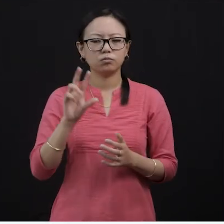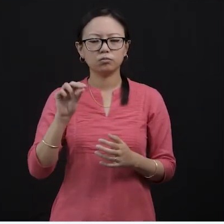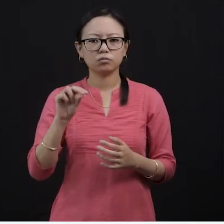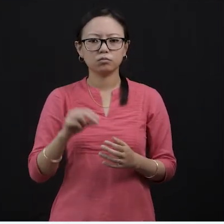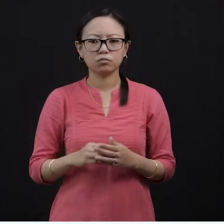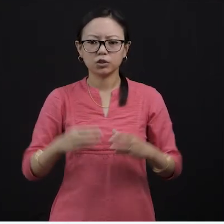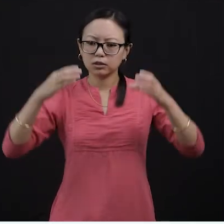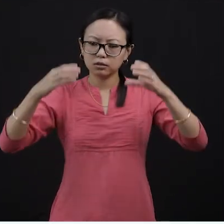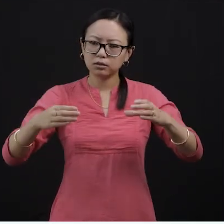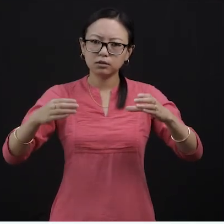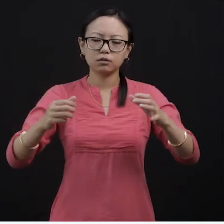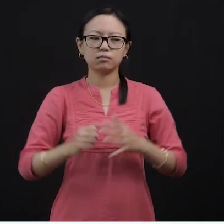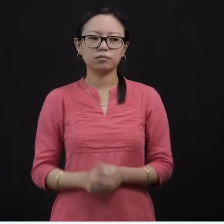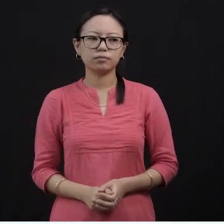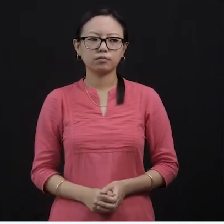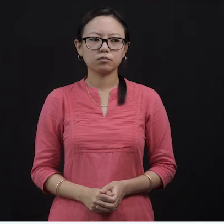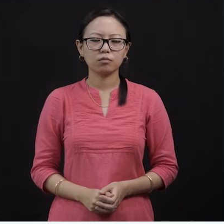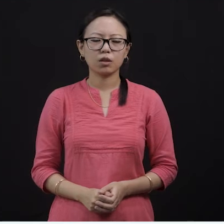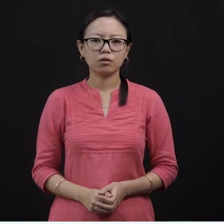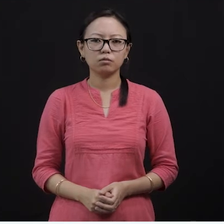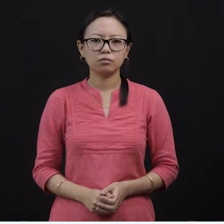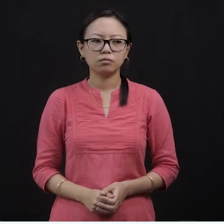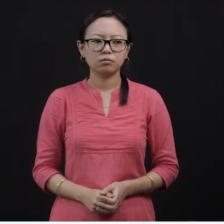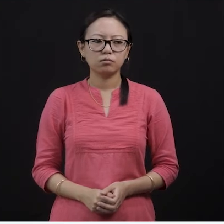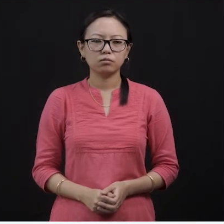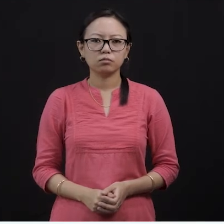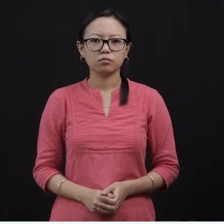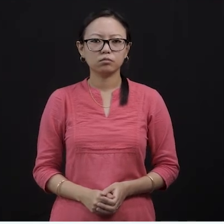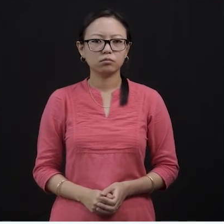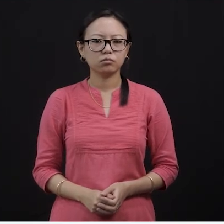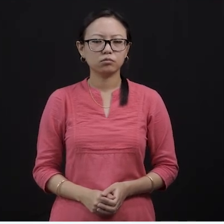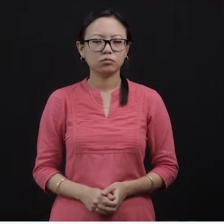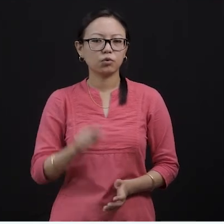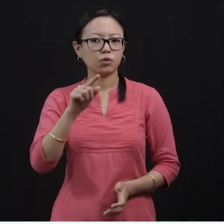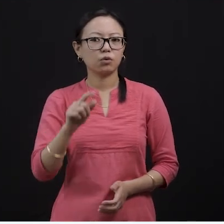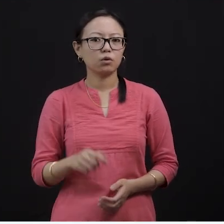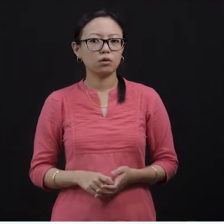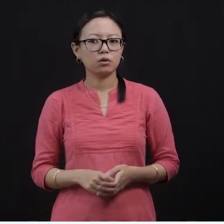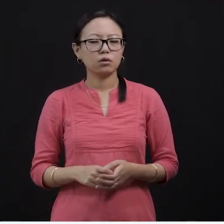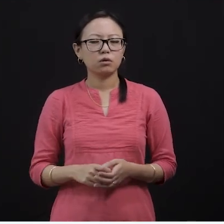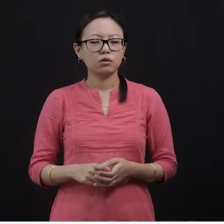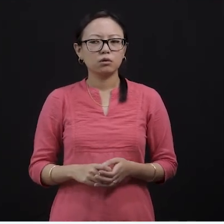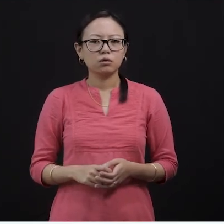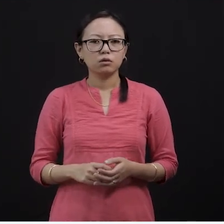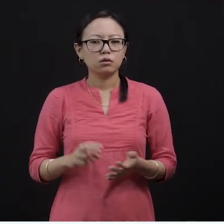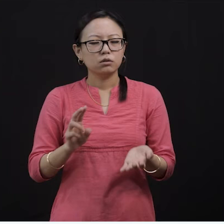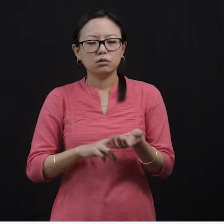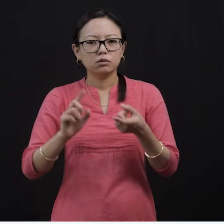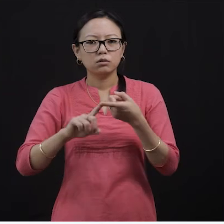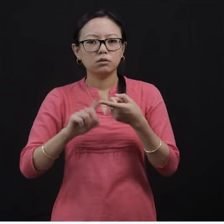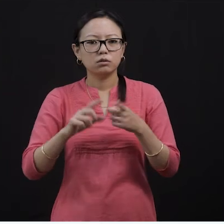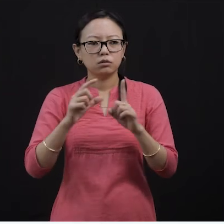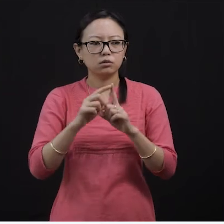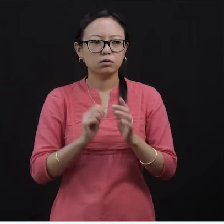activity is very simple. You need a clamp stand. You need one stand. And if you don't have this kind of stand, you